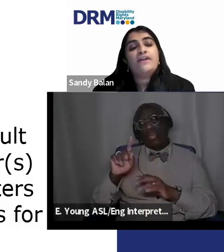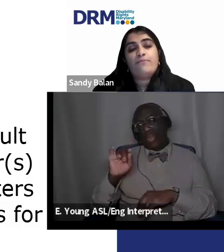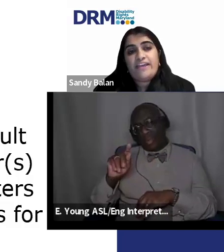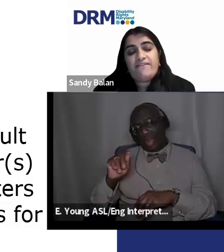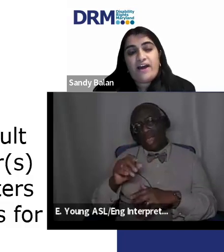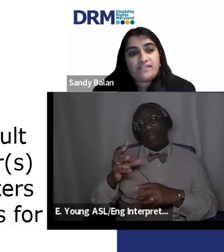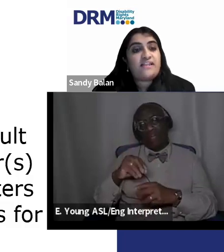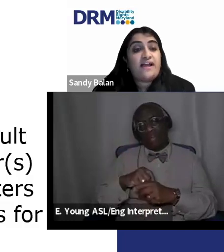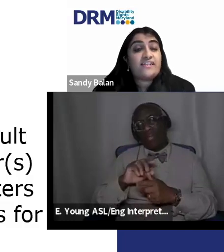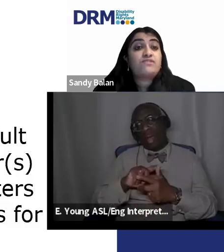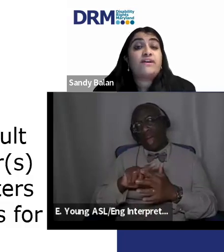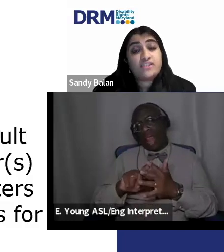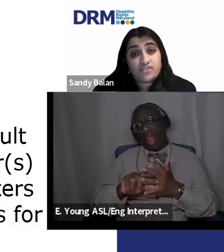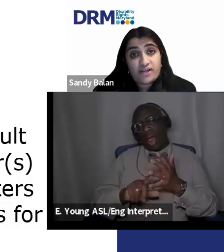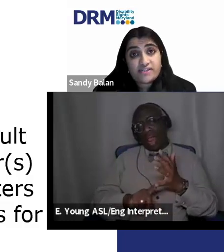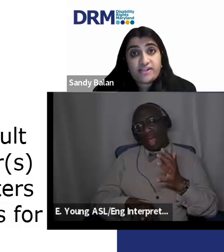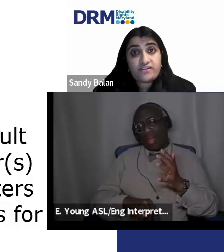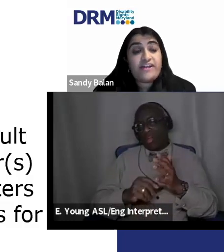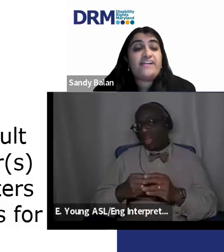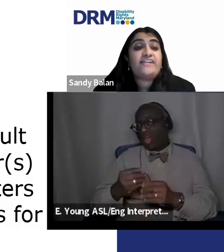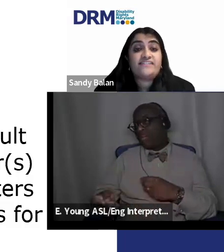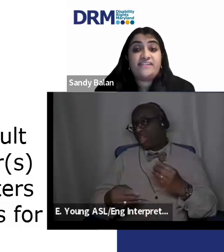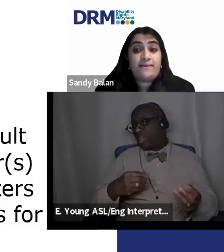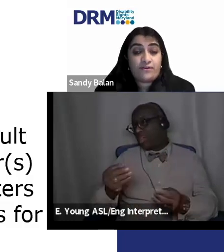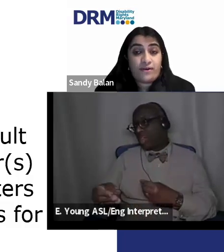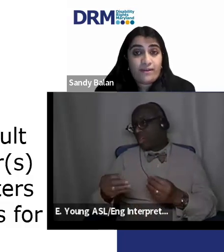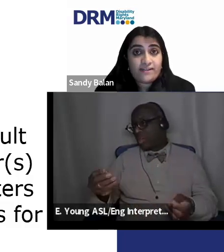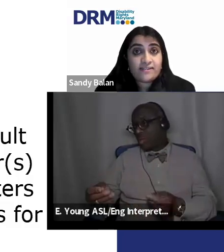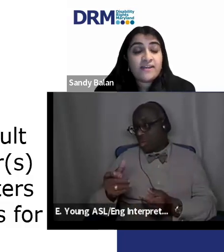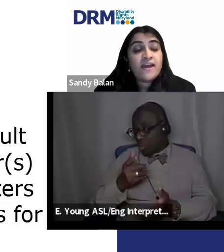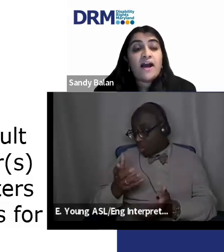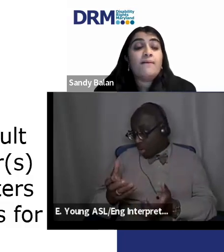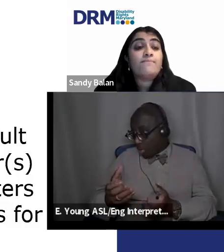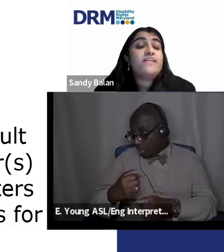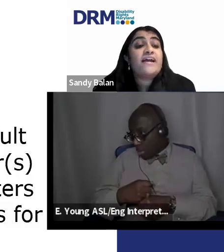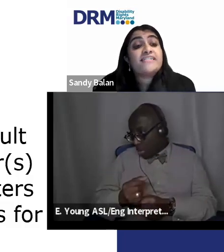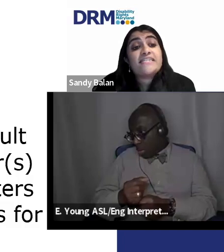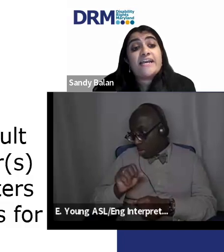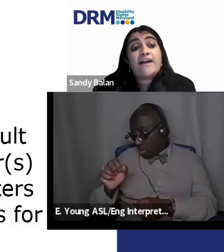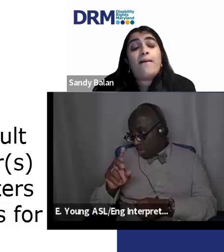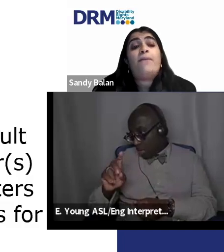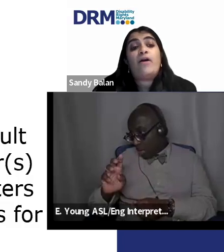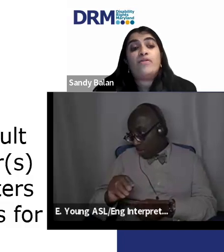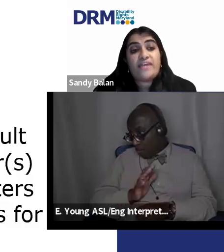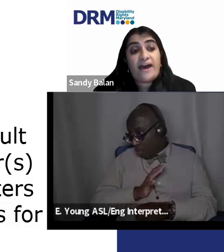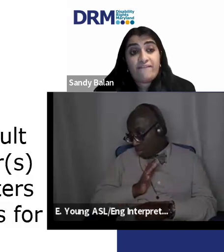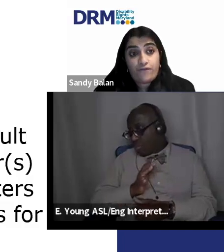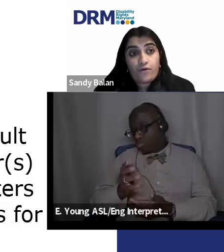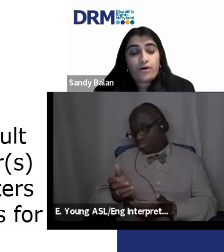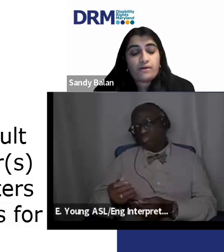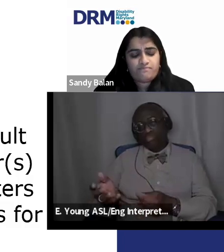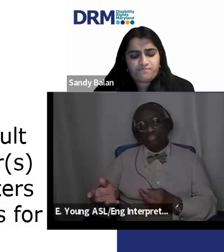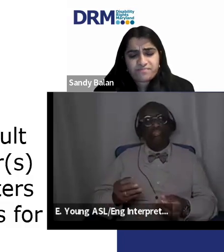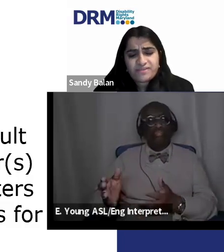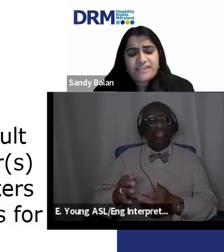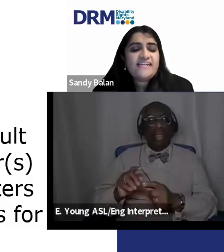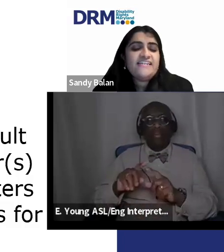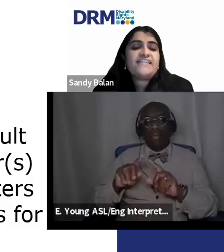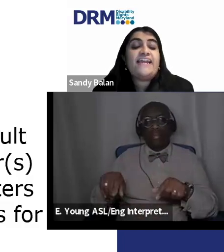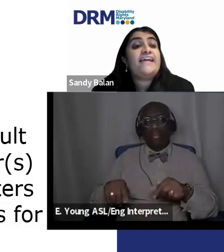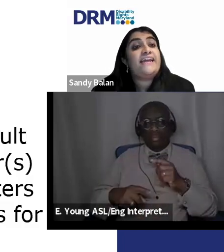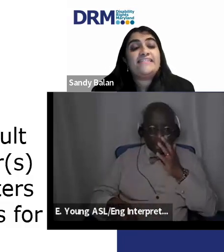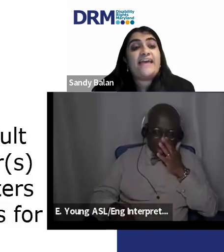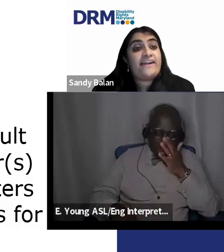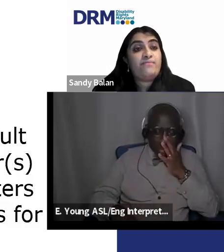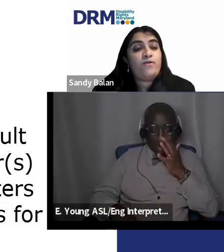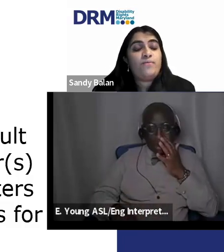elements that we give out to clients who are interested in creating an SDM agreement. The nice thing about that form